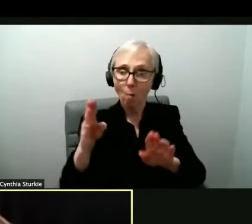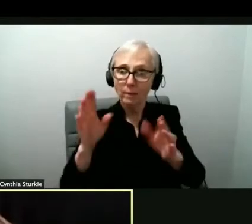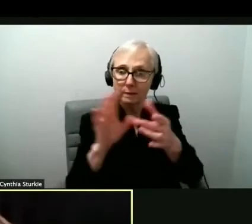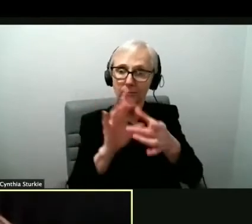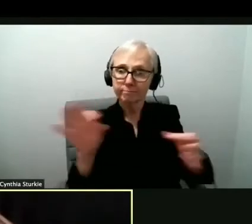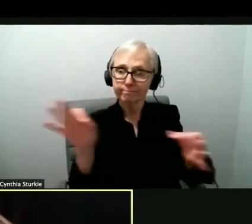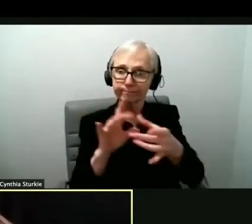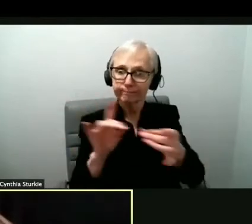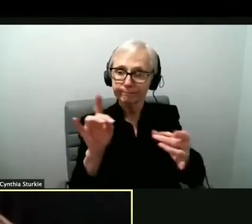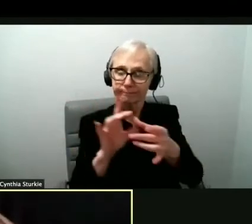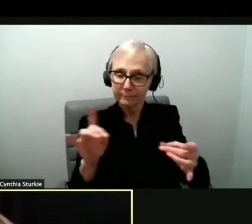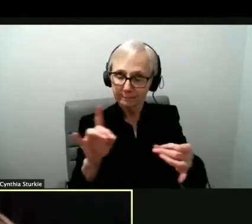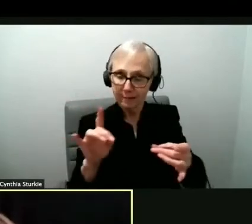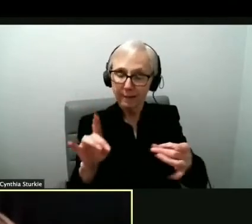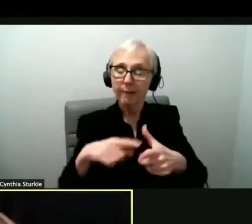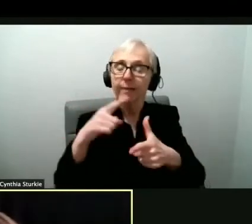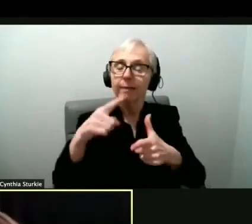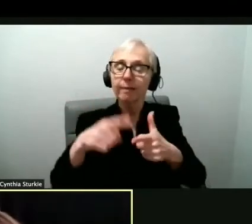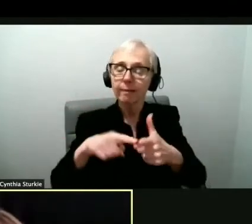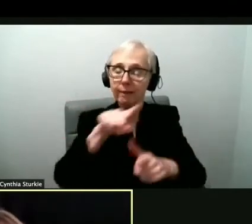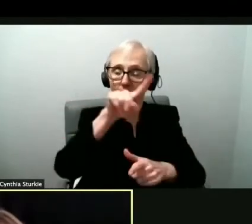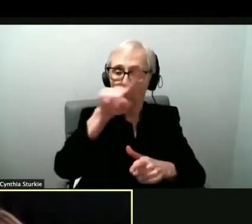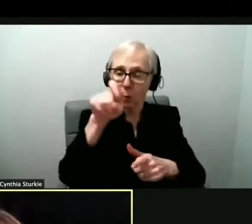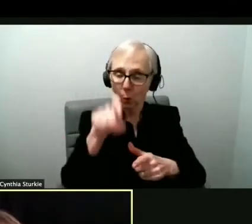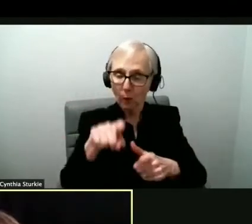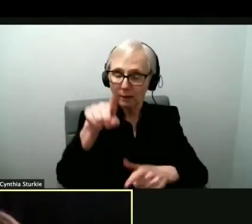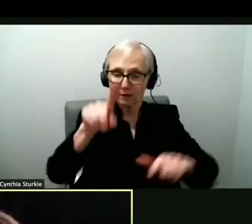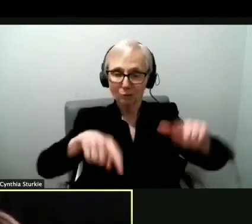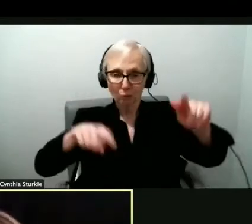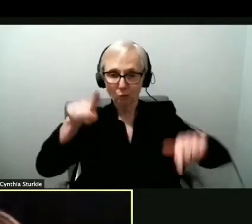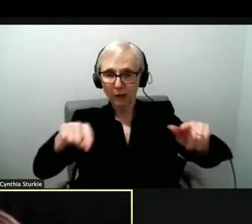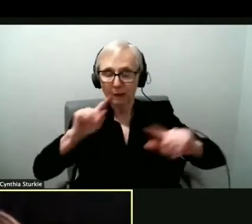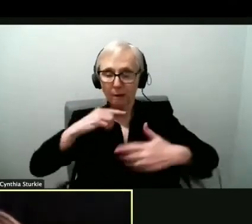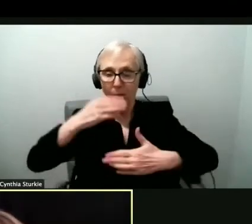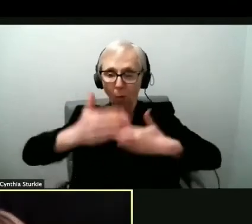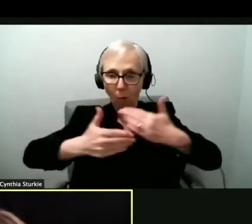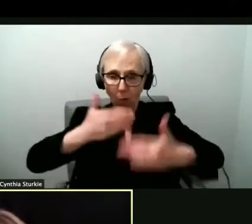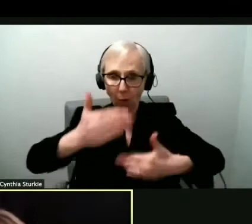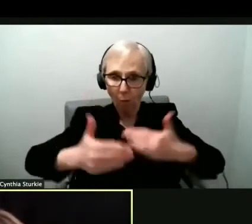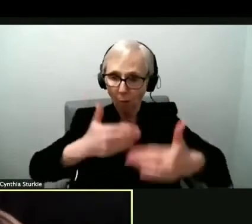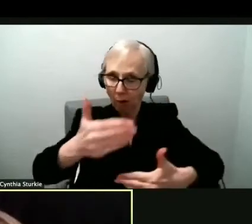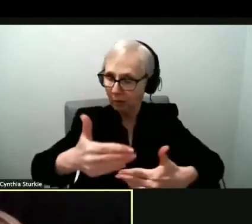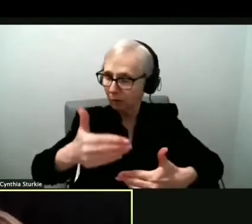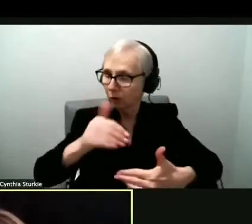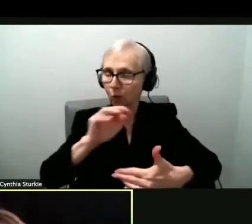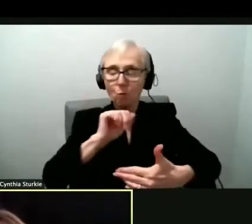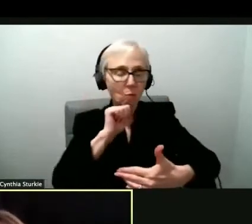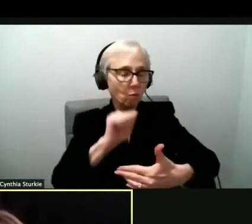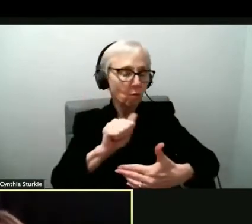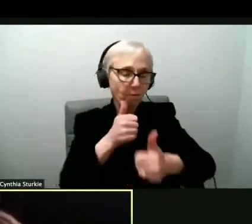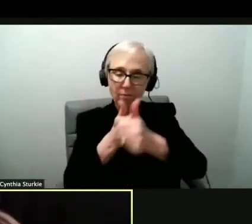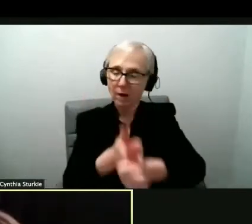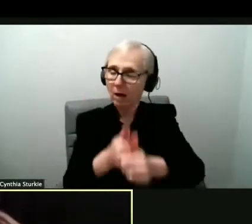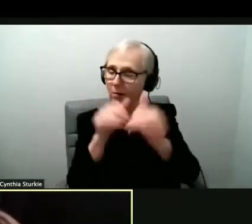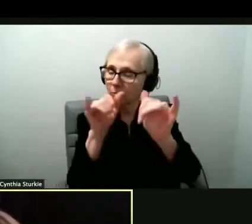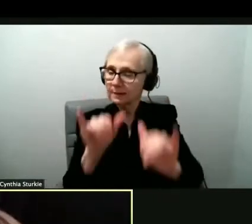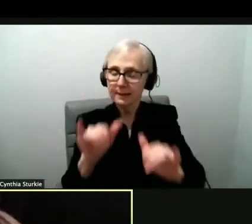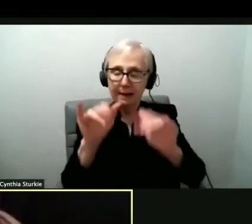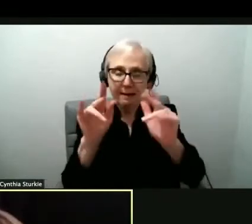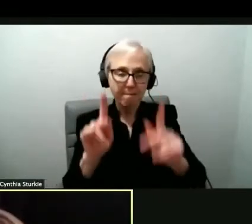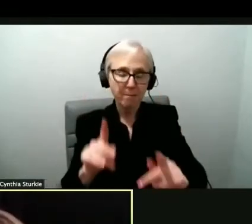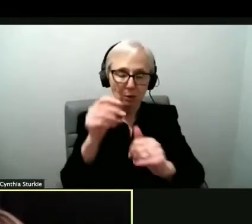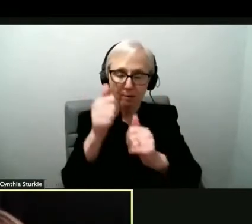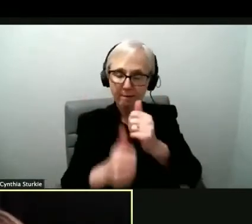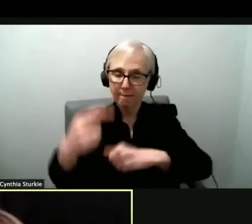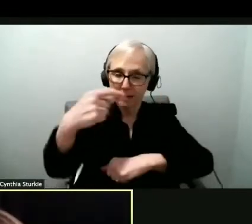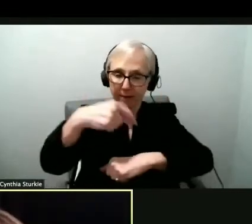questions. I will be asking the questions in a randomized order, so you won't be following the same person every time. Because we have